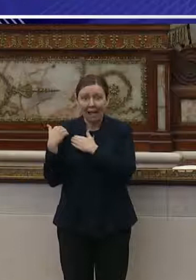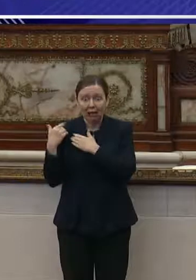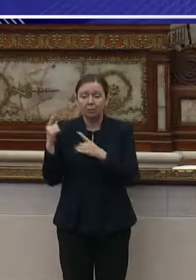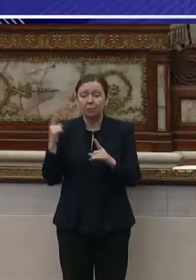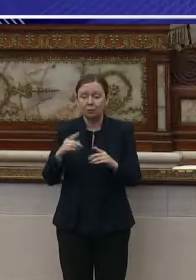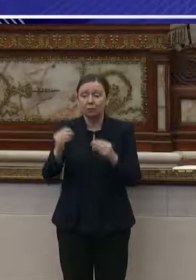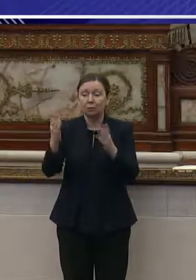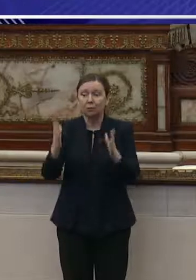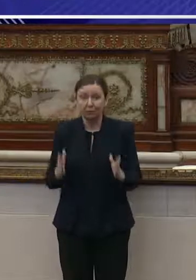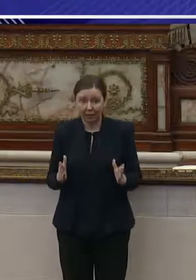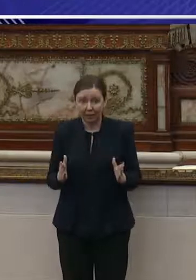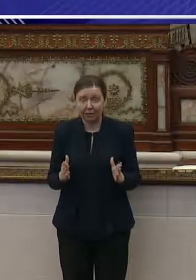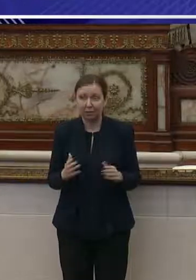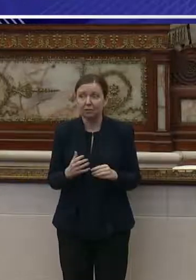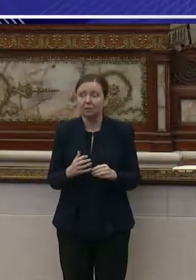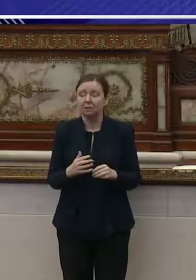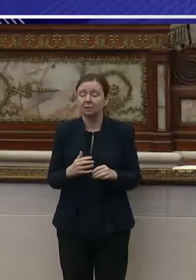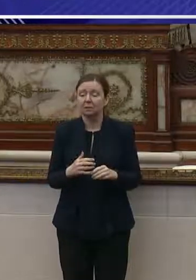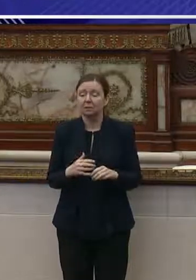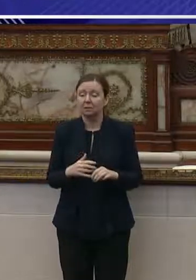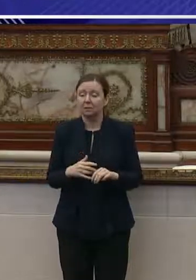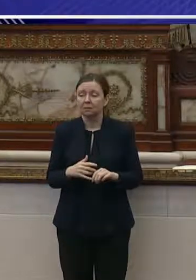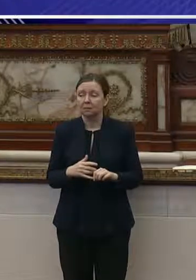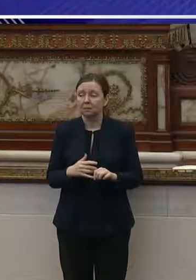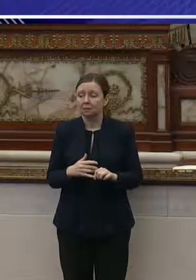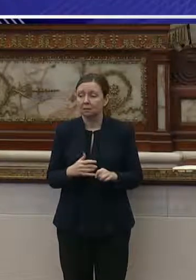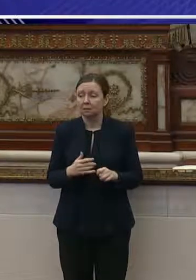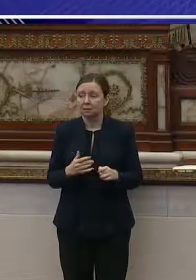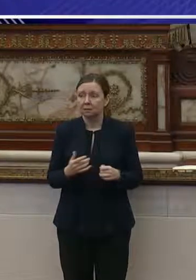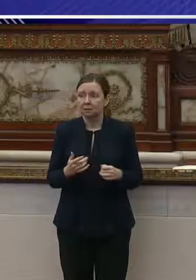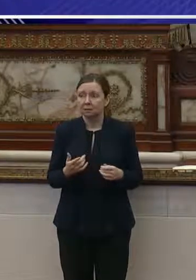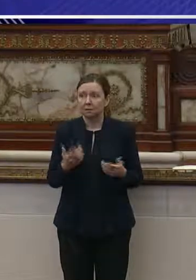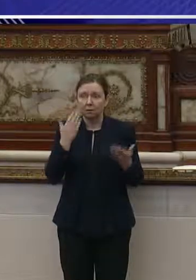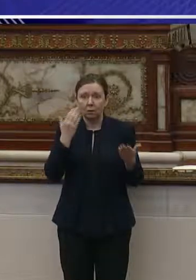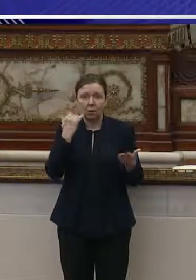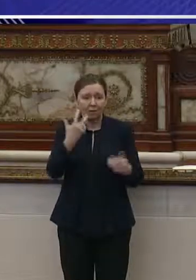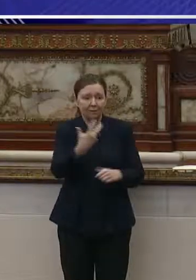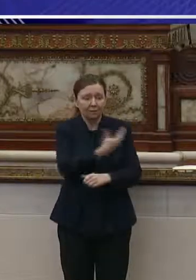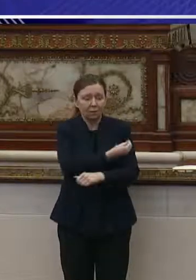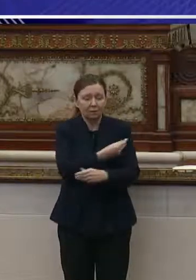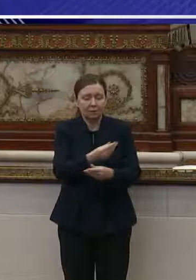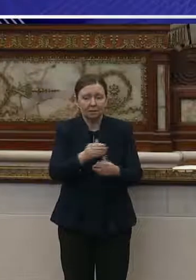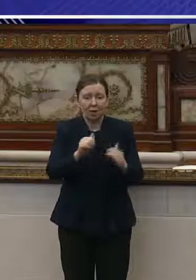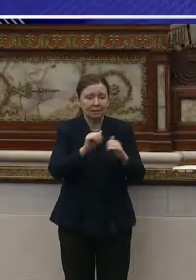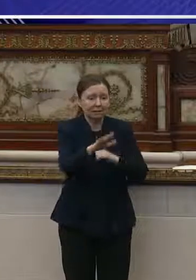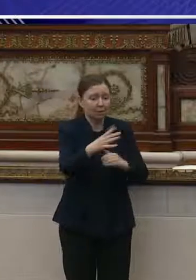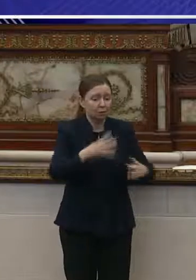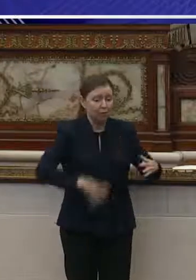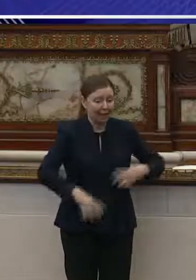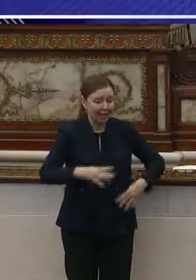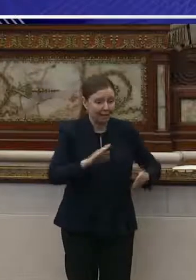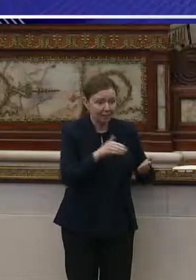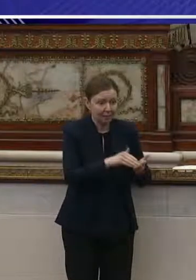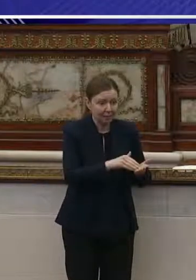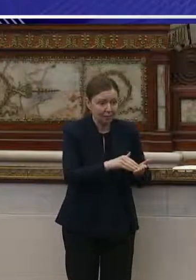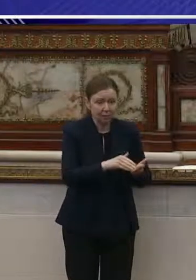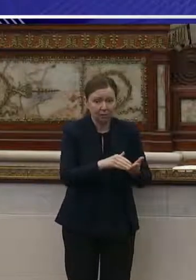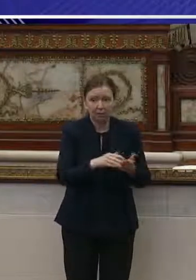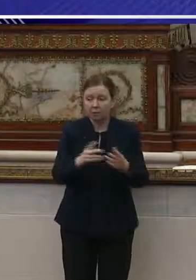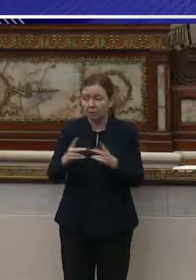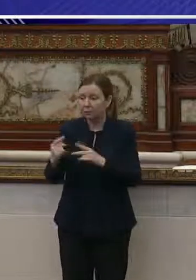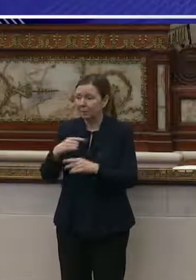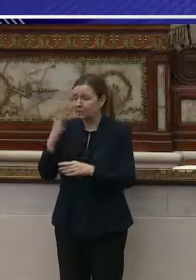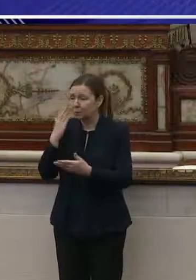the providers is that you can track whether doses are being sent to dialysis centers and places where we